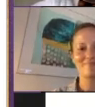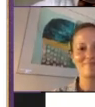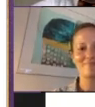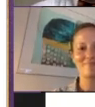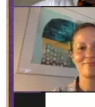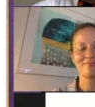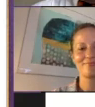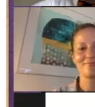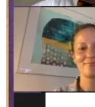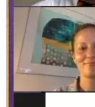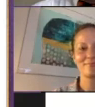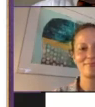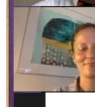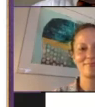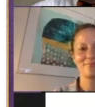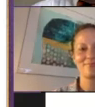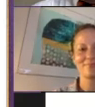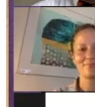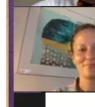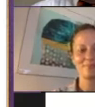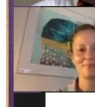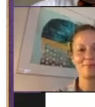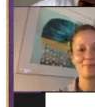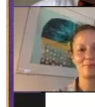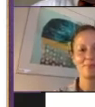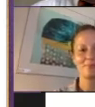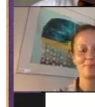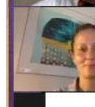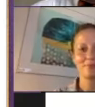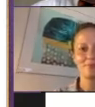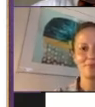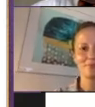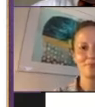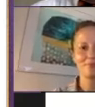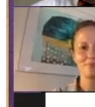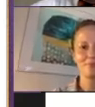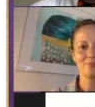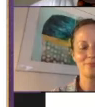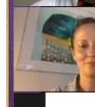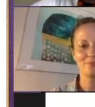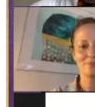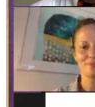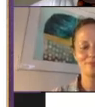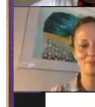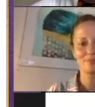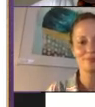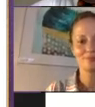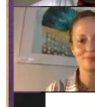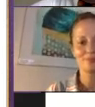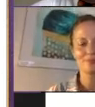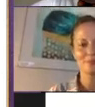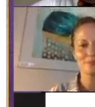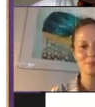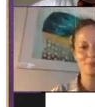Hall Foundation and everybody who's attending out there. I'm Kate Lacour. My pronouns are she and her, and I'm an